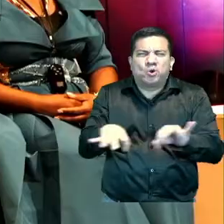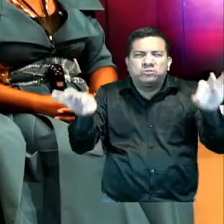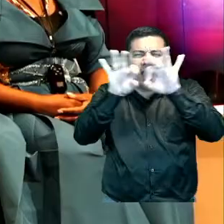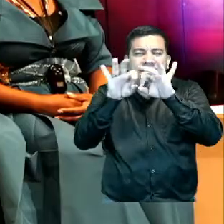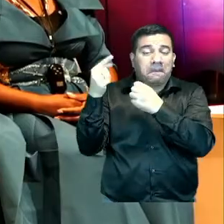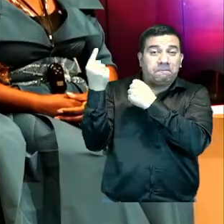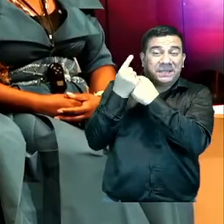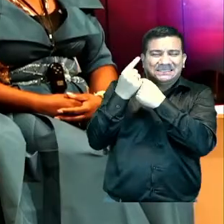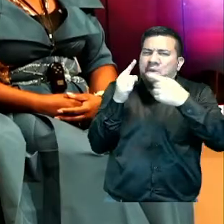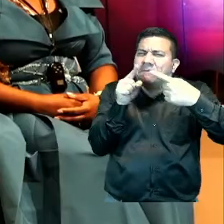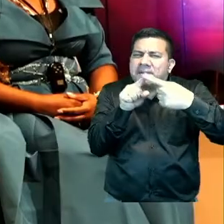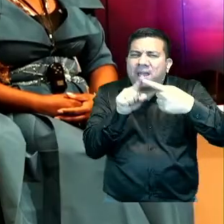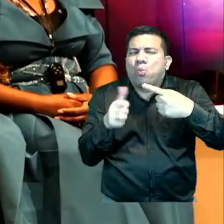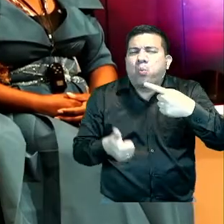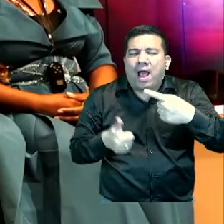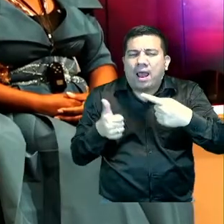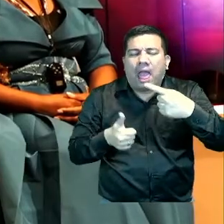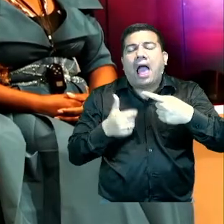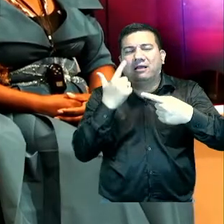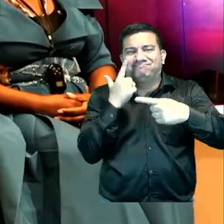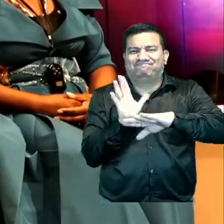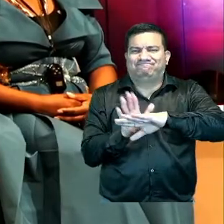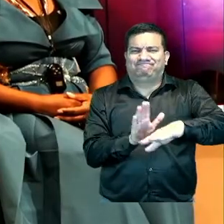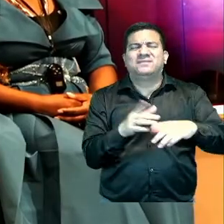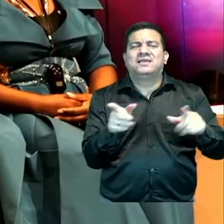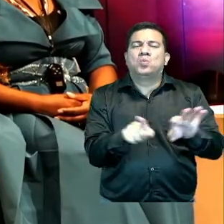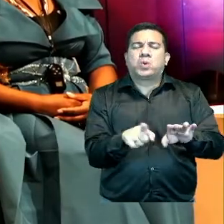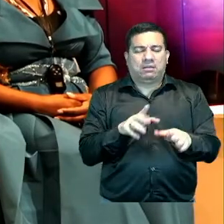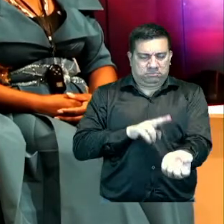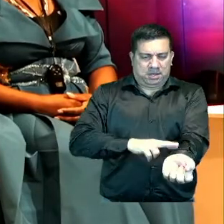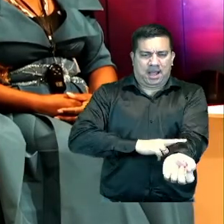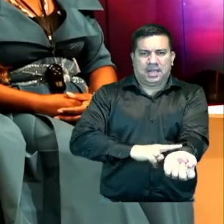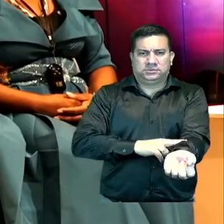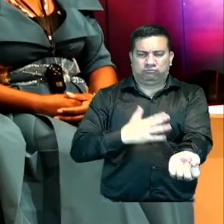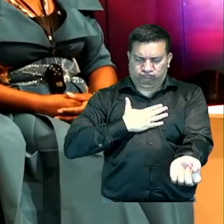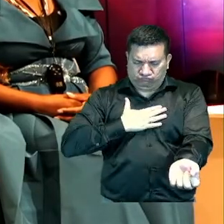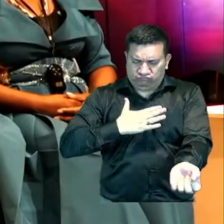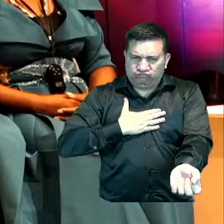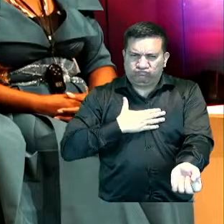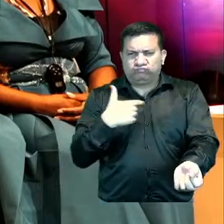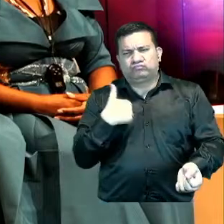stick to some principles when we finish this gathering. The first one has to do with our race.